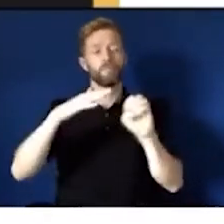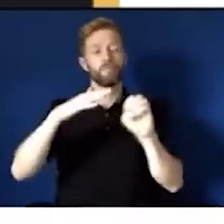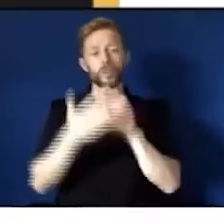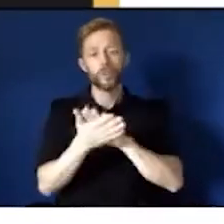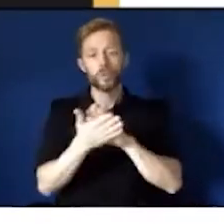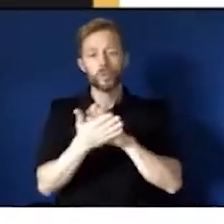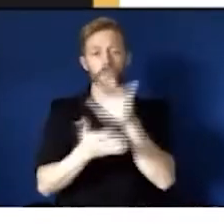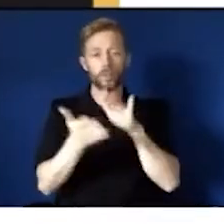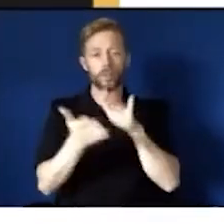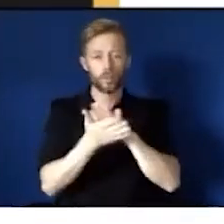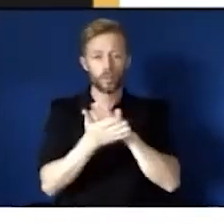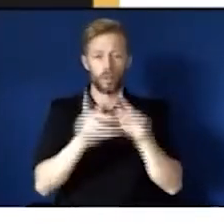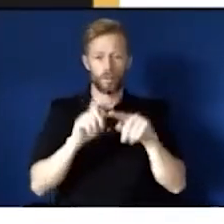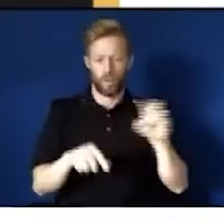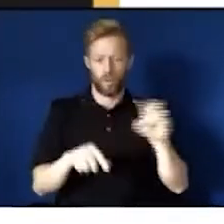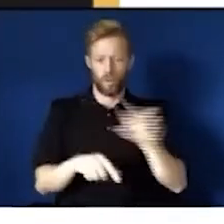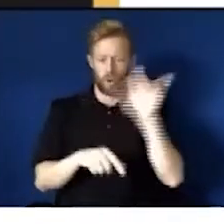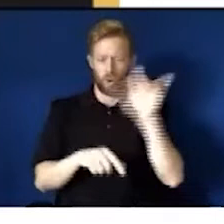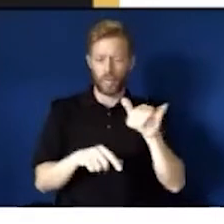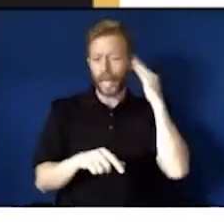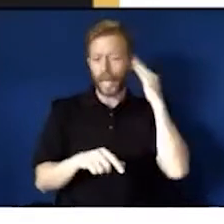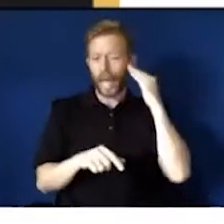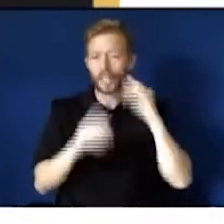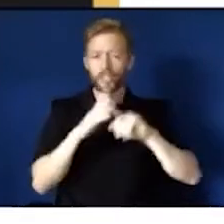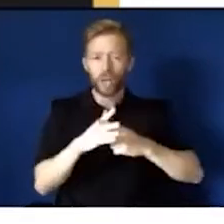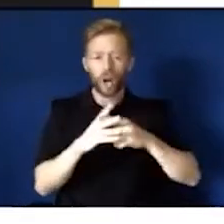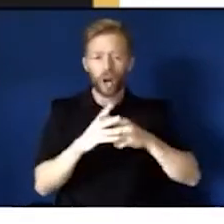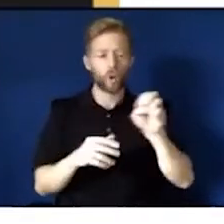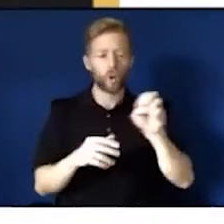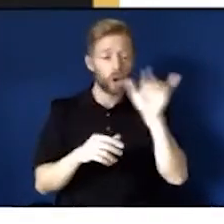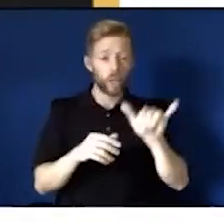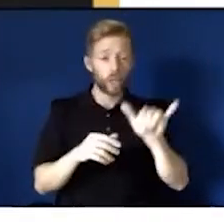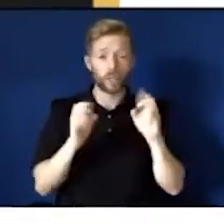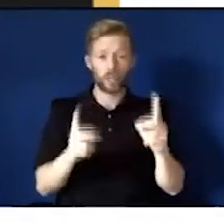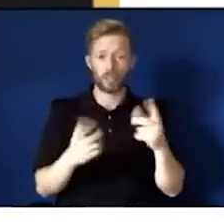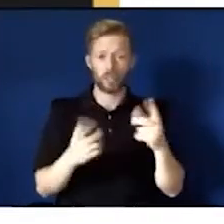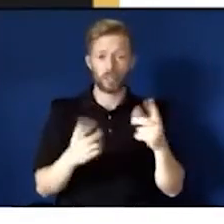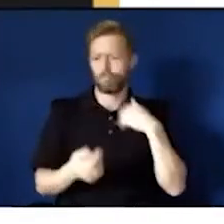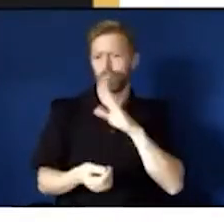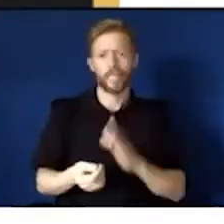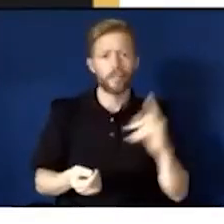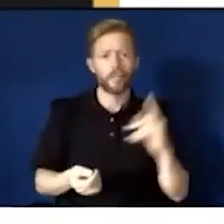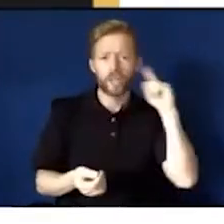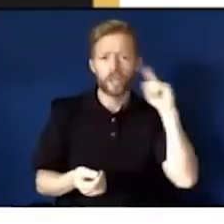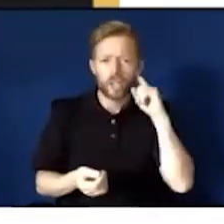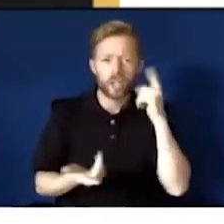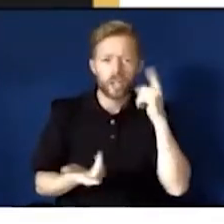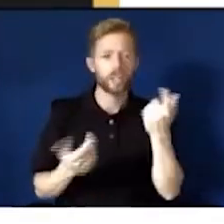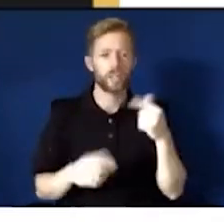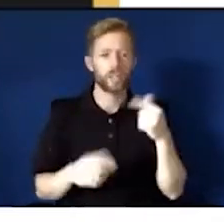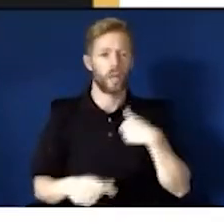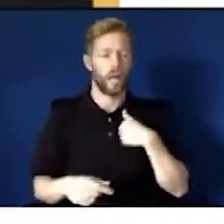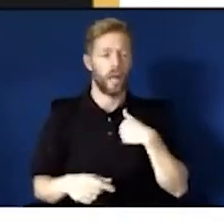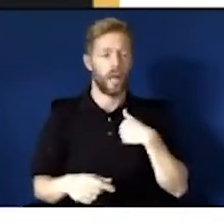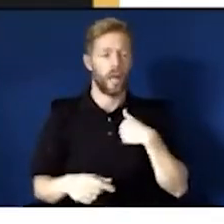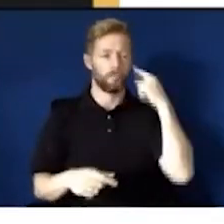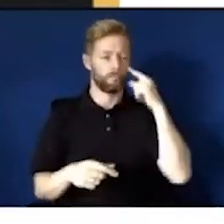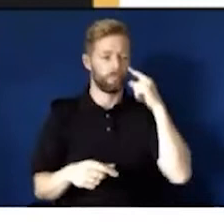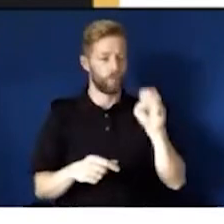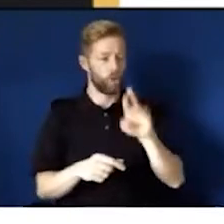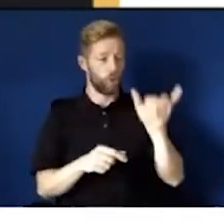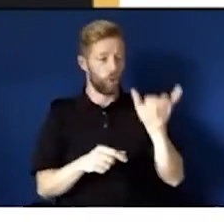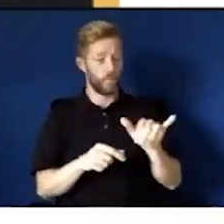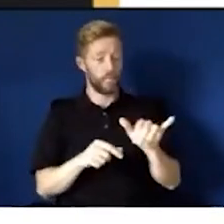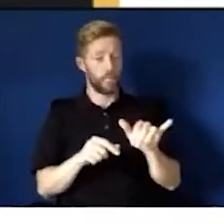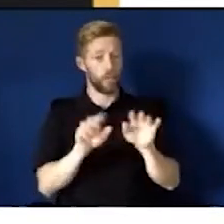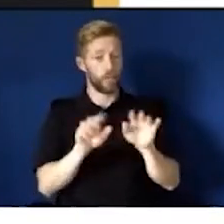in elementary school and middle school, but in early Head Start or early education, I never heard about it. So I don't think